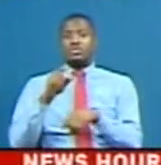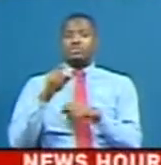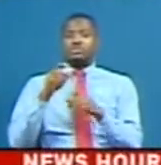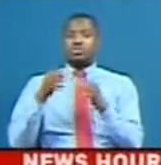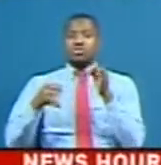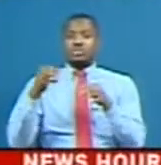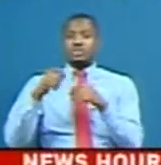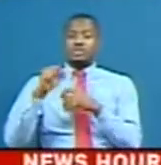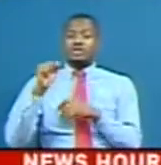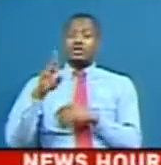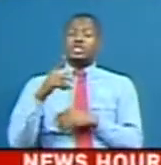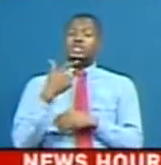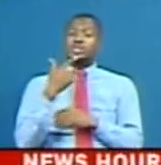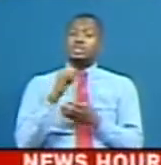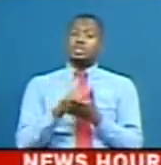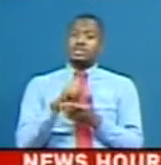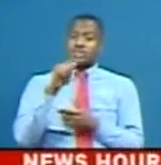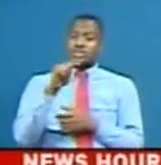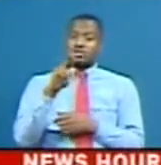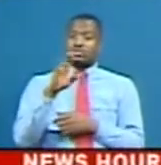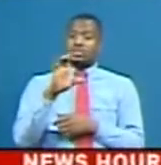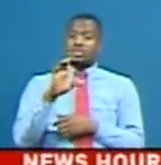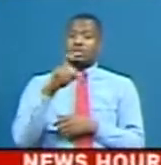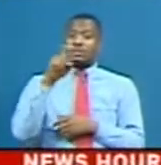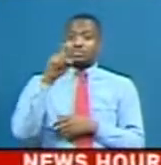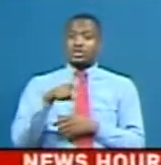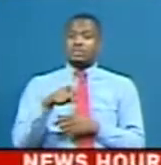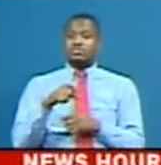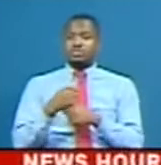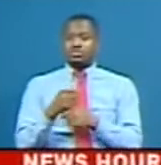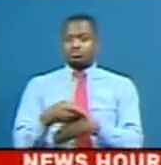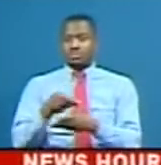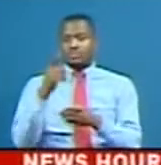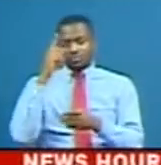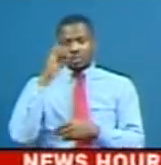Labour Court in Accra says the TUC must